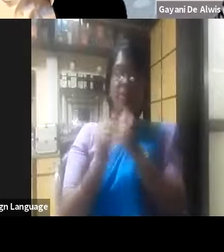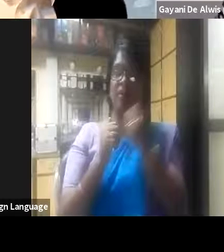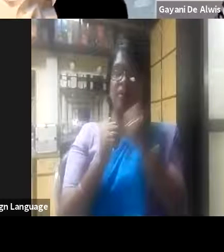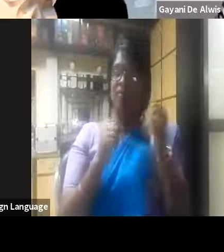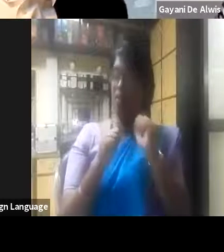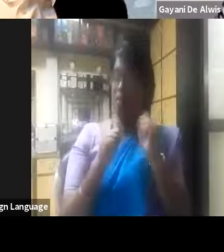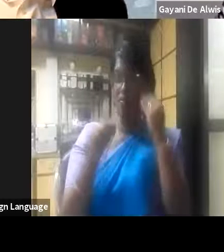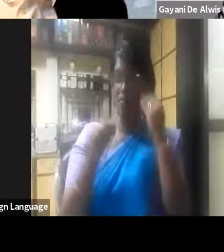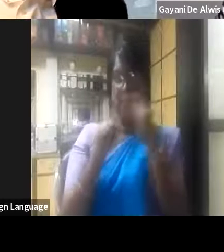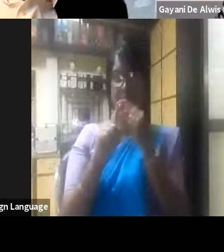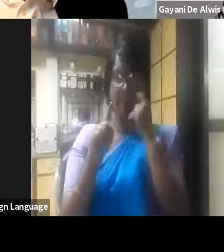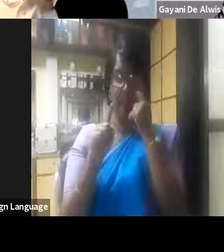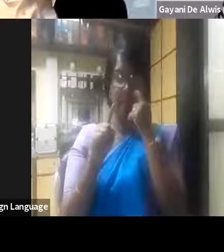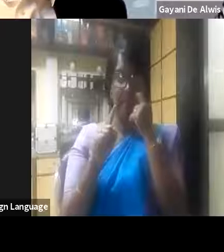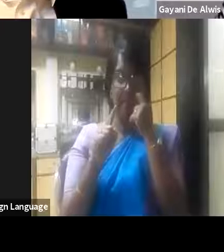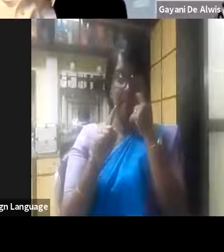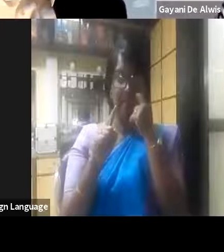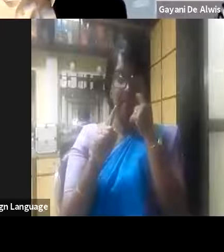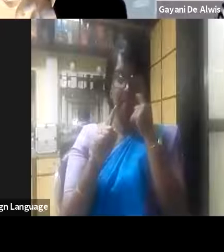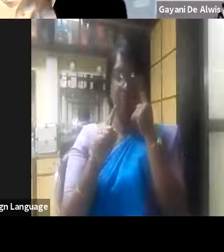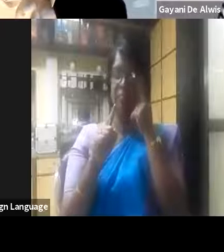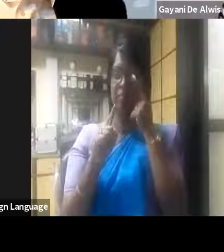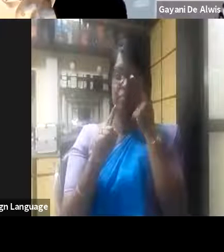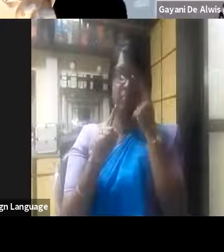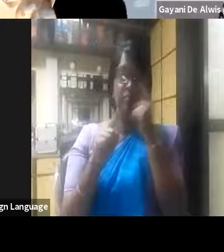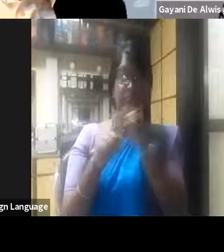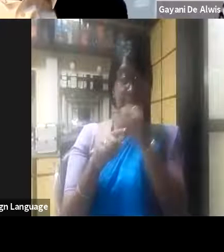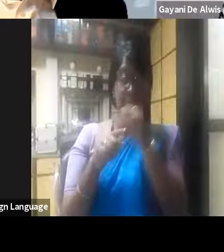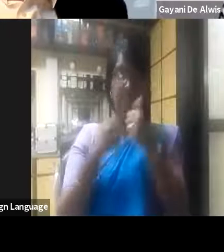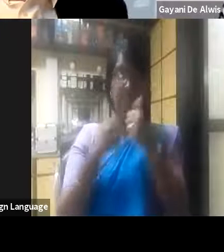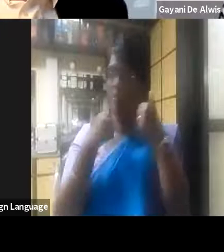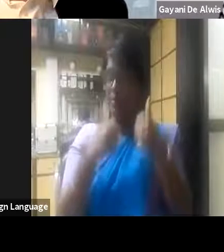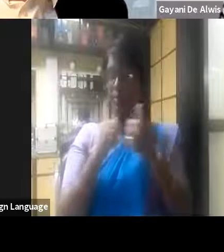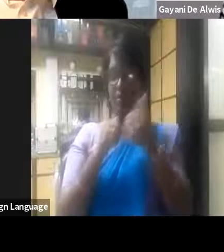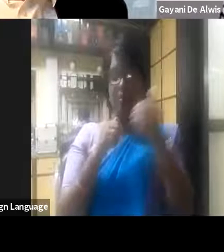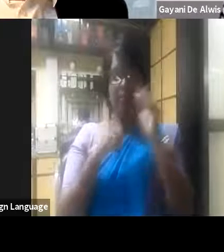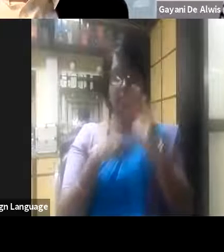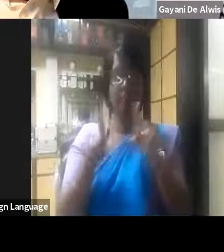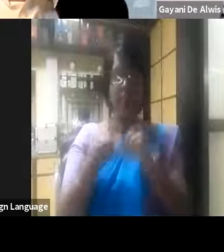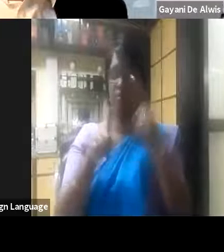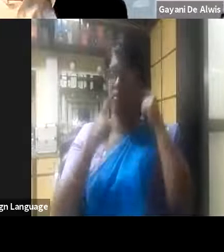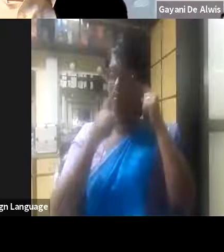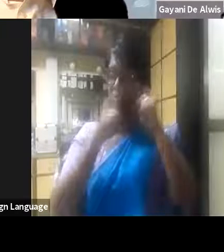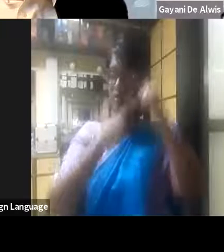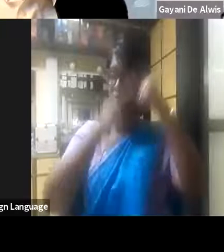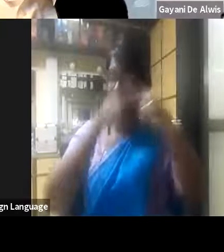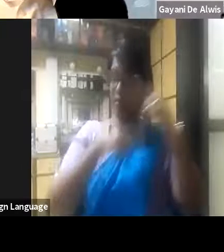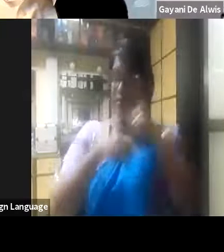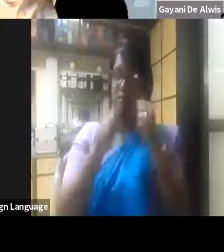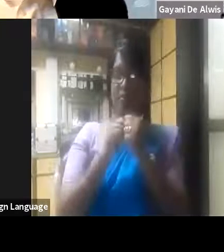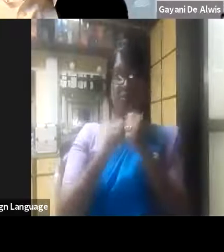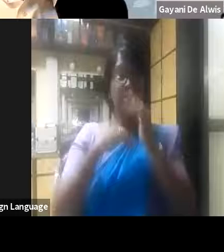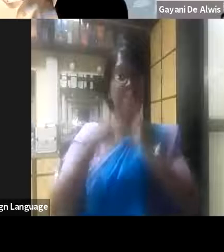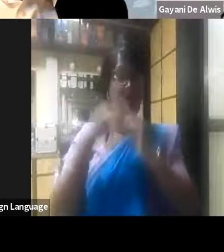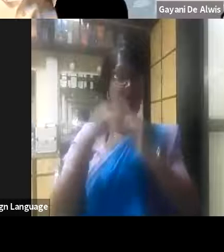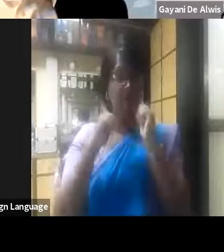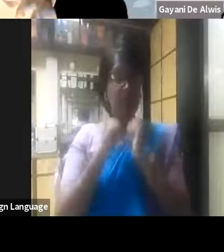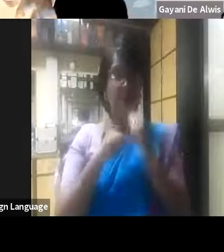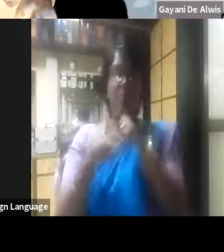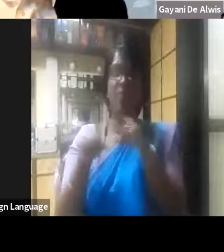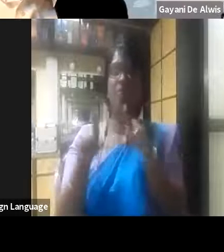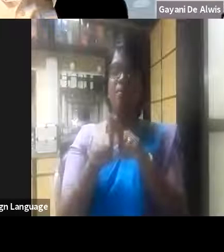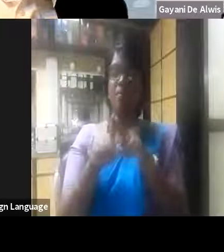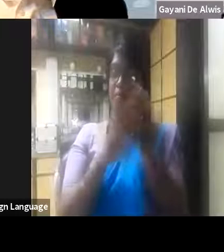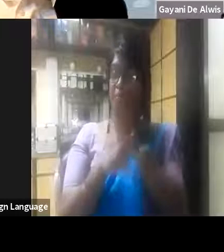Yeah. And of course, we did well, and industries became resilient in the past 2